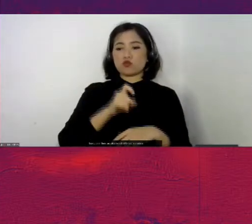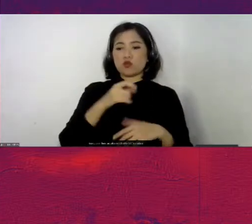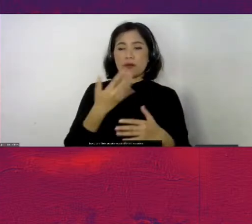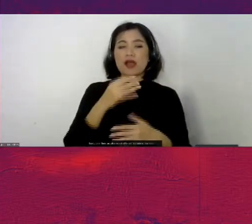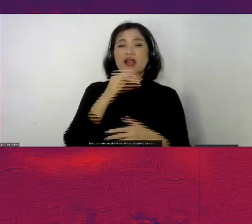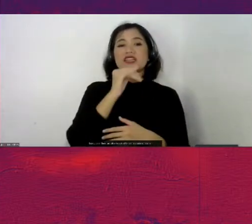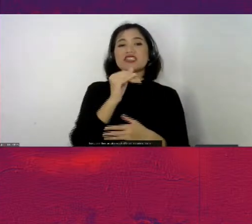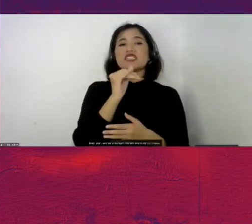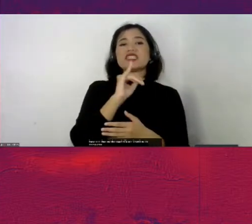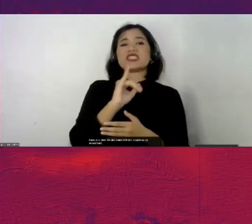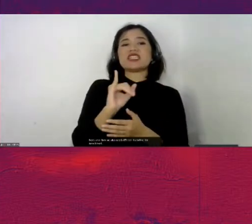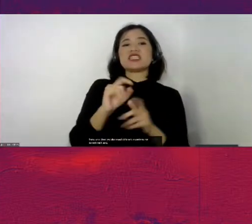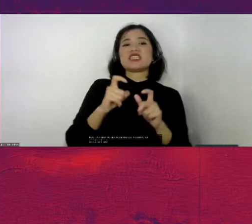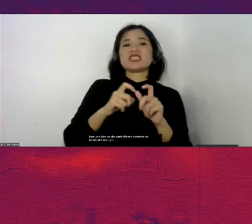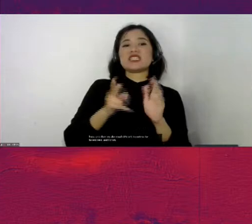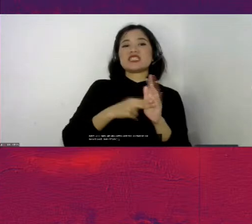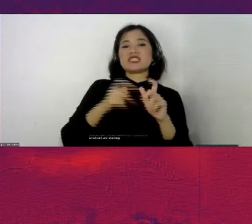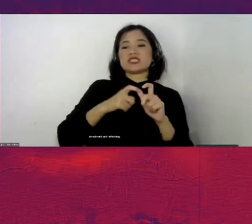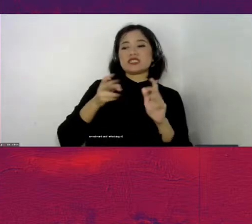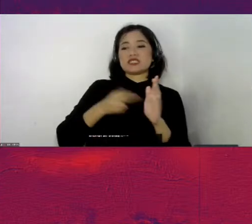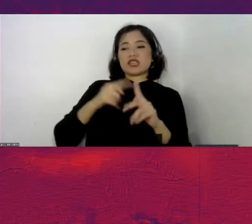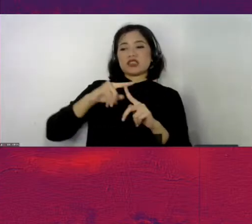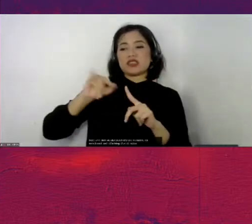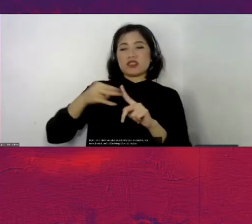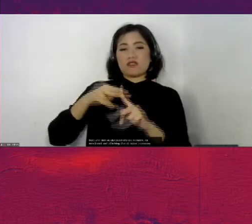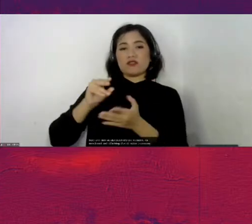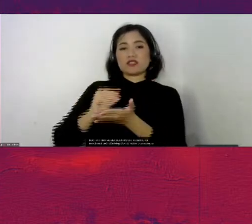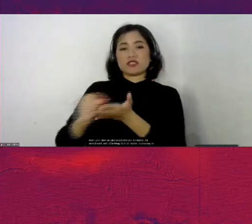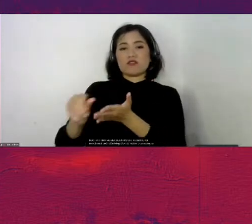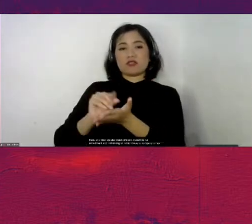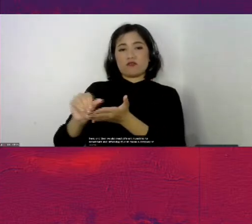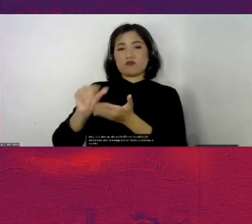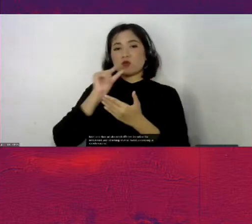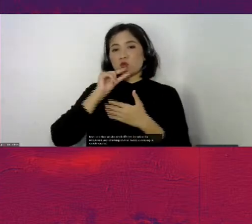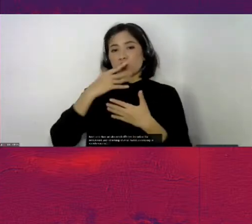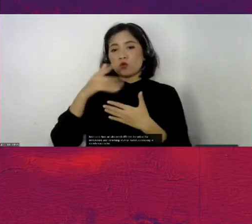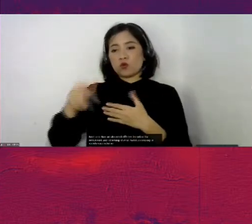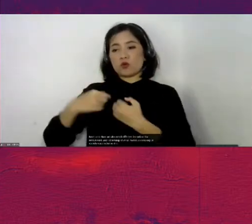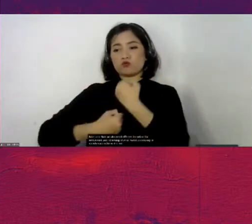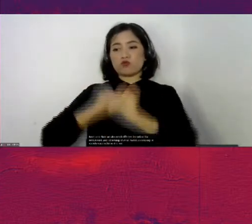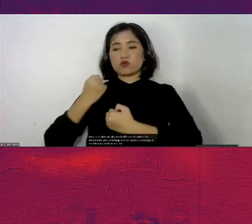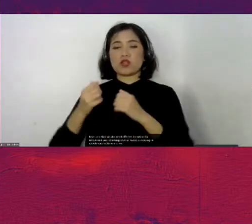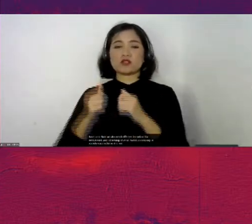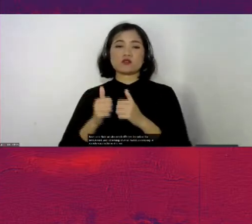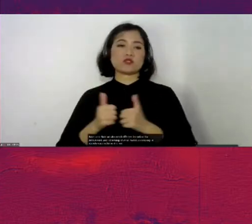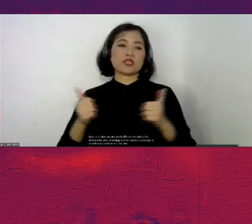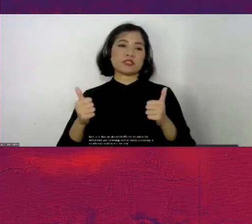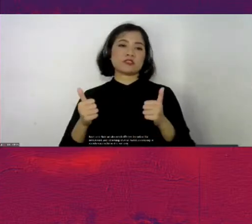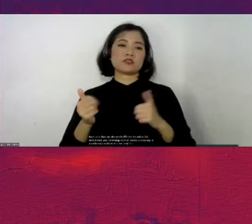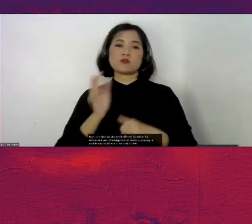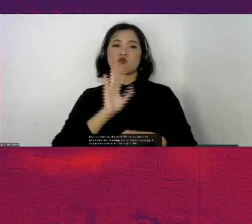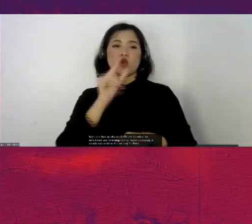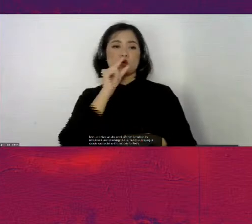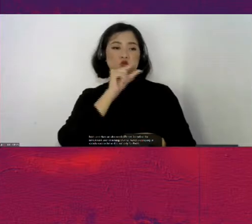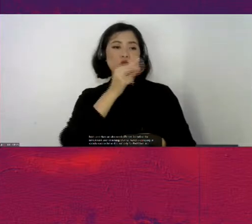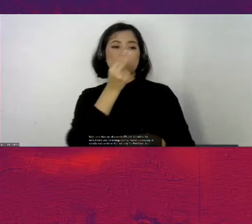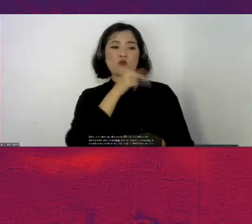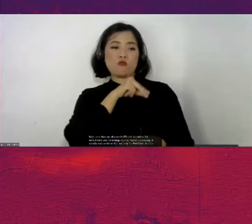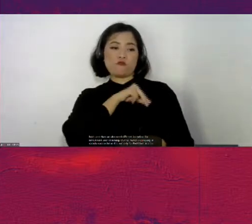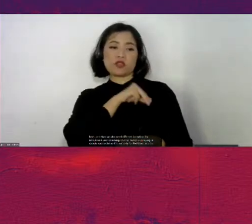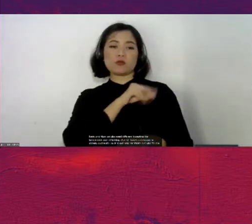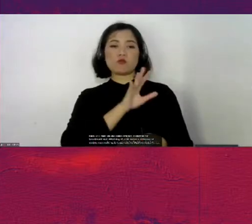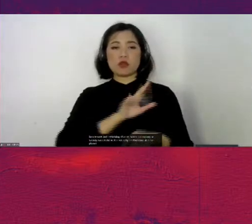investment and rethinking of what makes a company or society successful. So it is not only for profit, but also for planet.